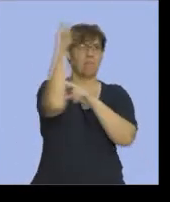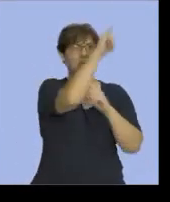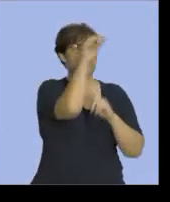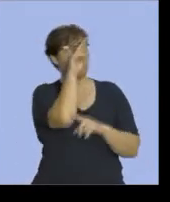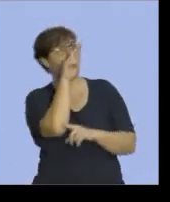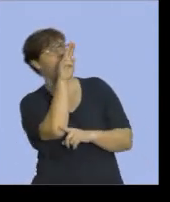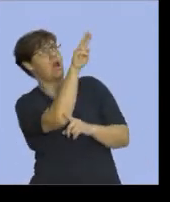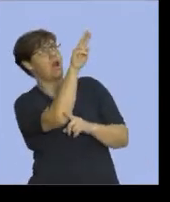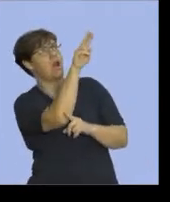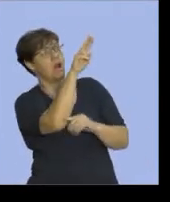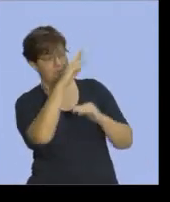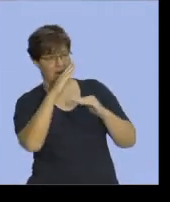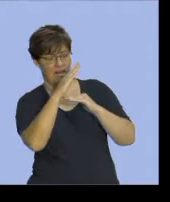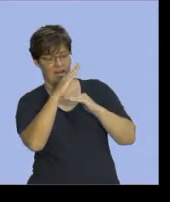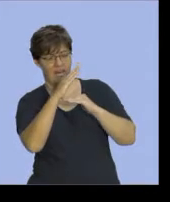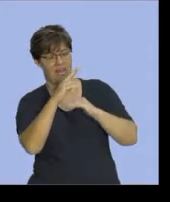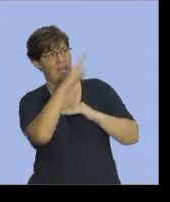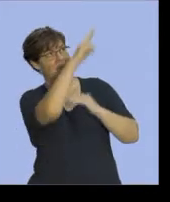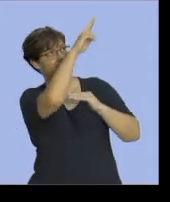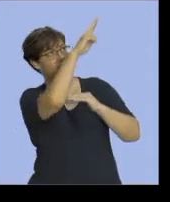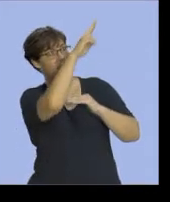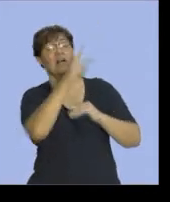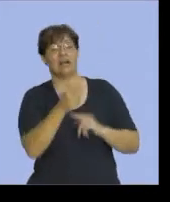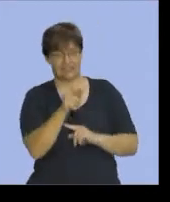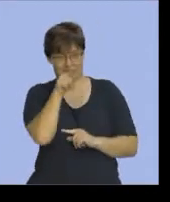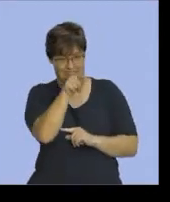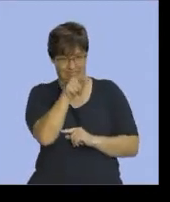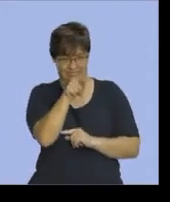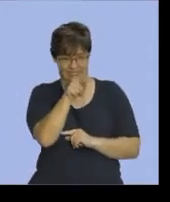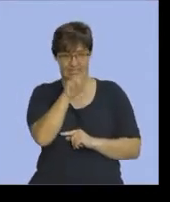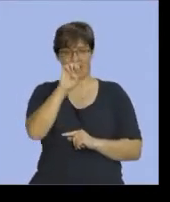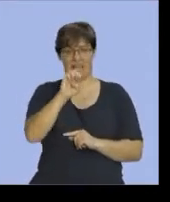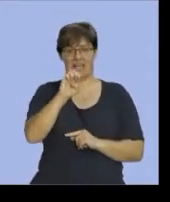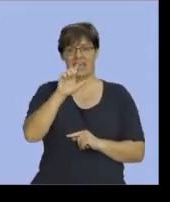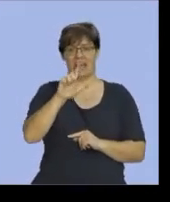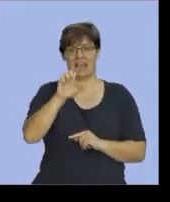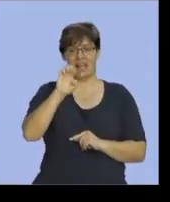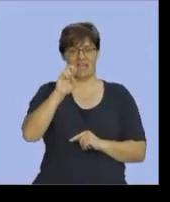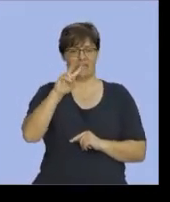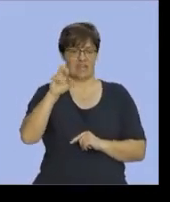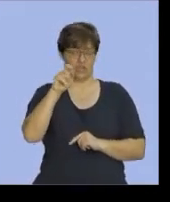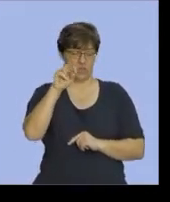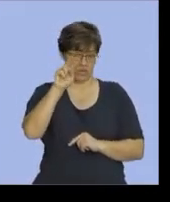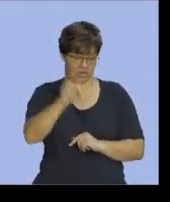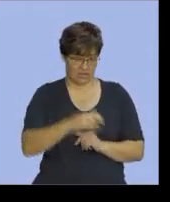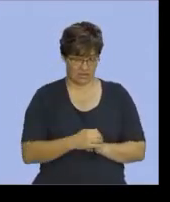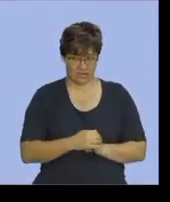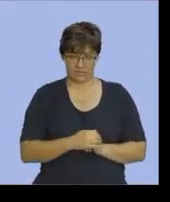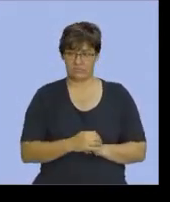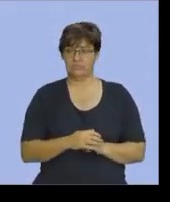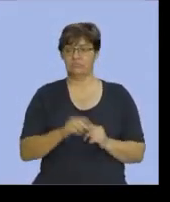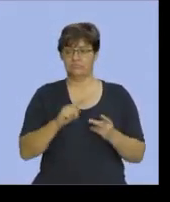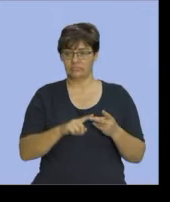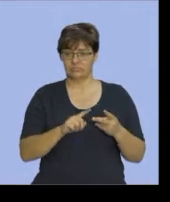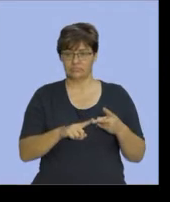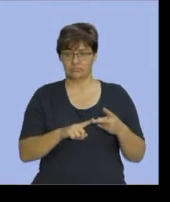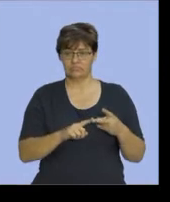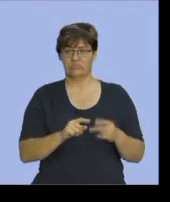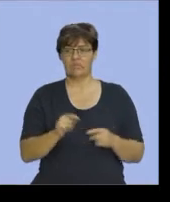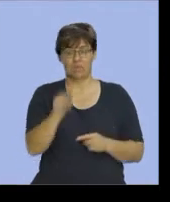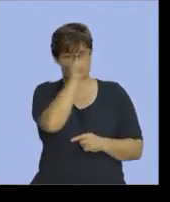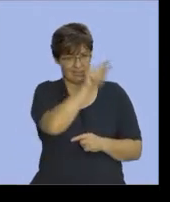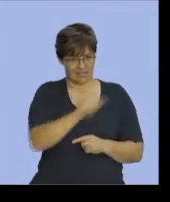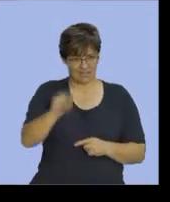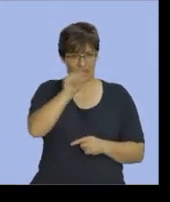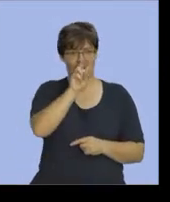you are seeing there in the sky. That's what we are talking about when we talk about the angle of elevation. And this angle here will